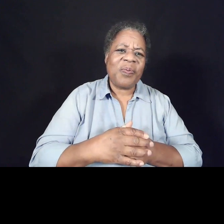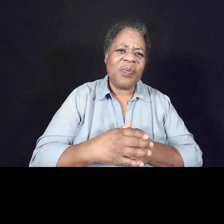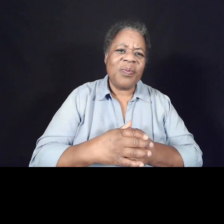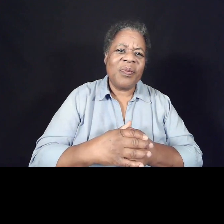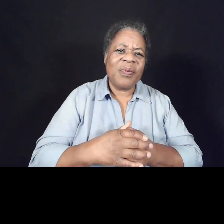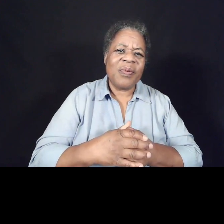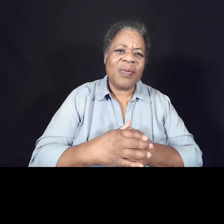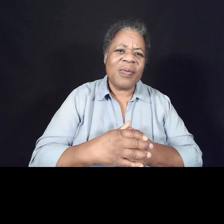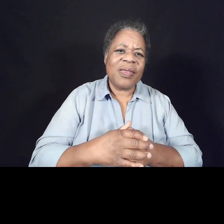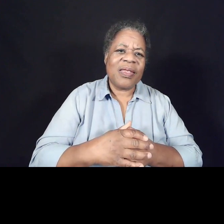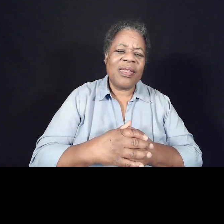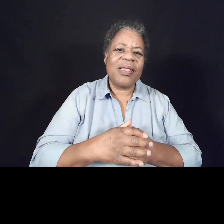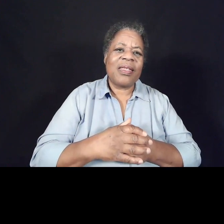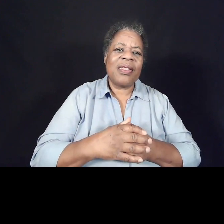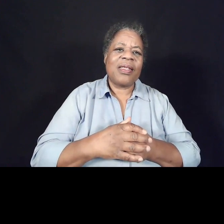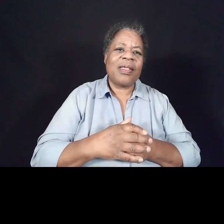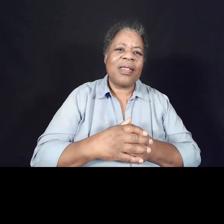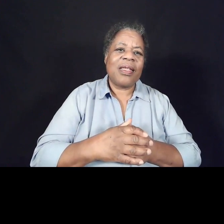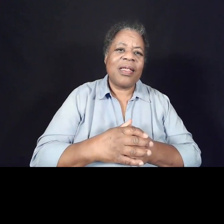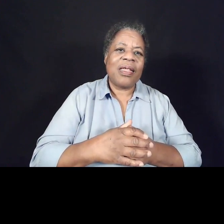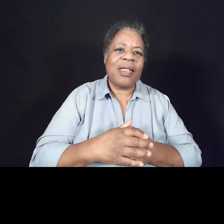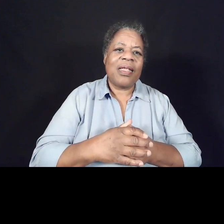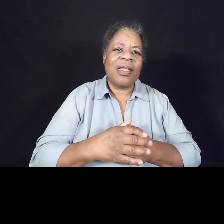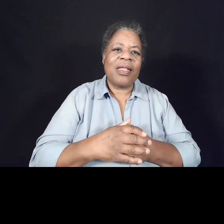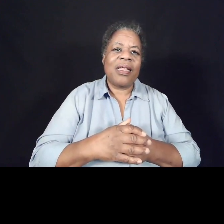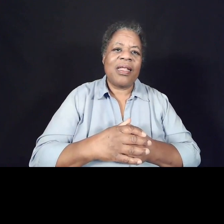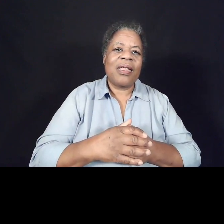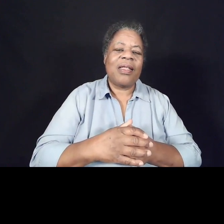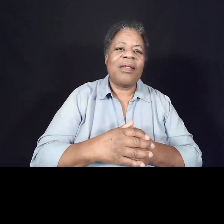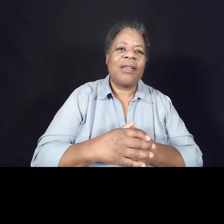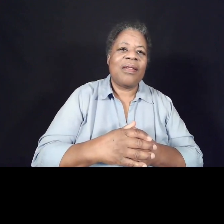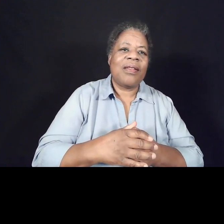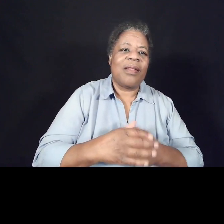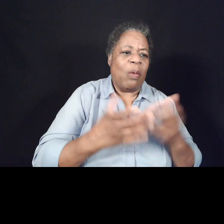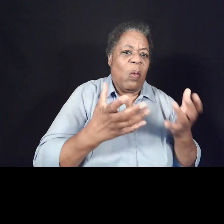If rock and roll is about anything, it's about wanting.